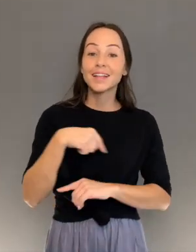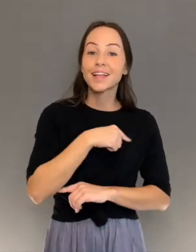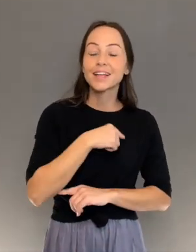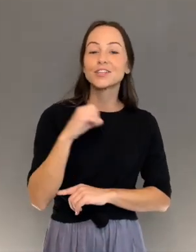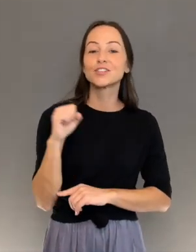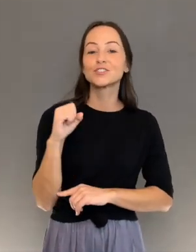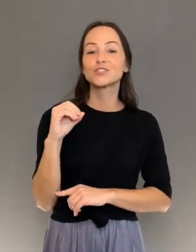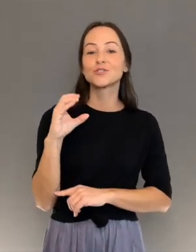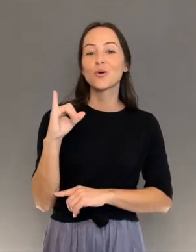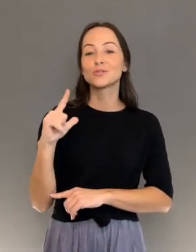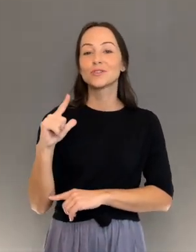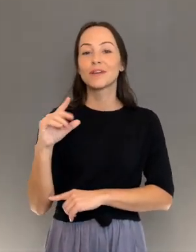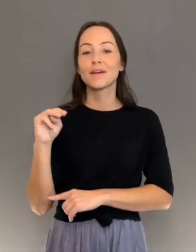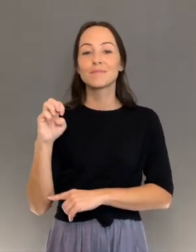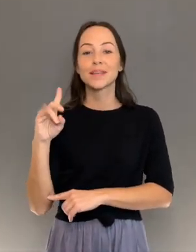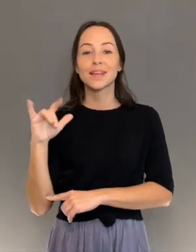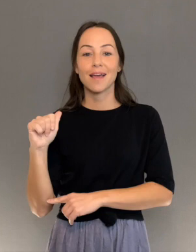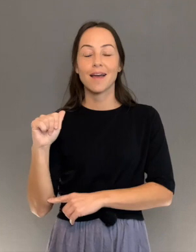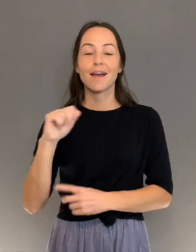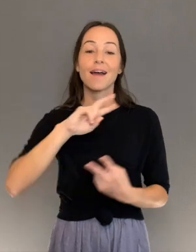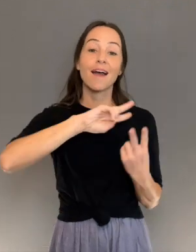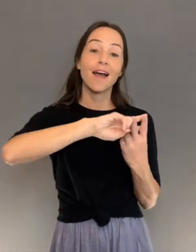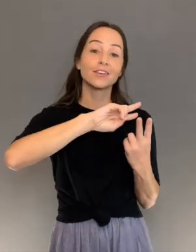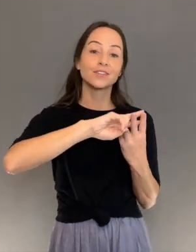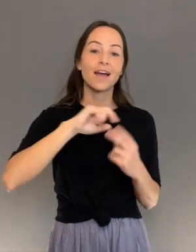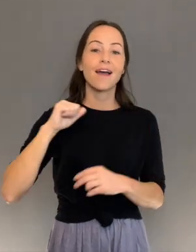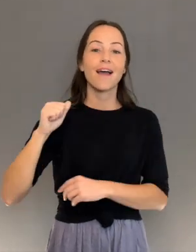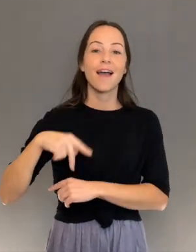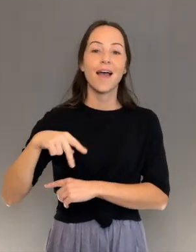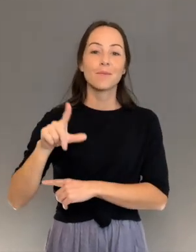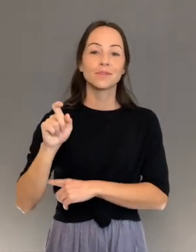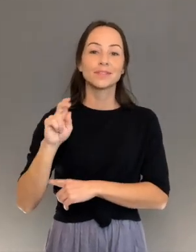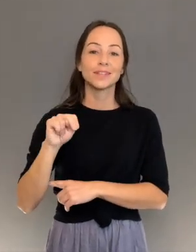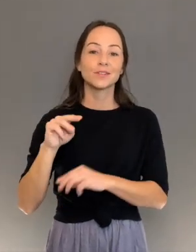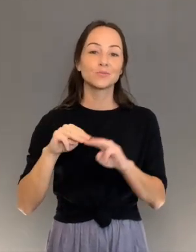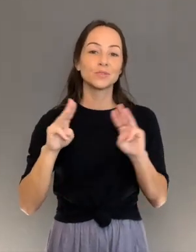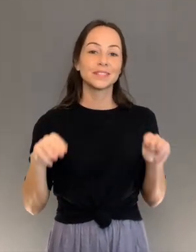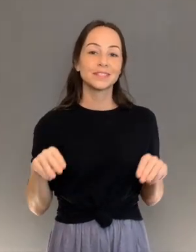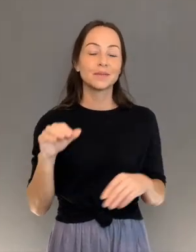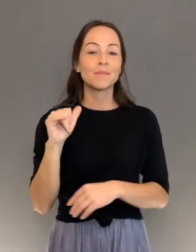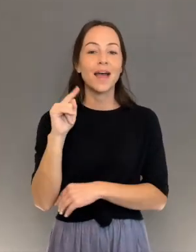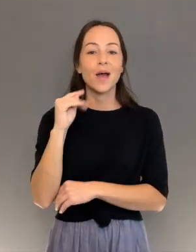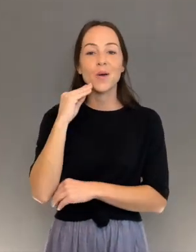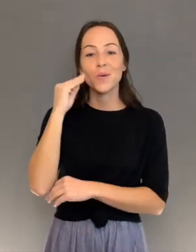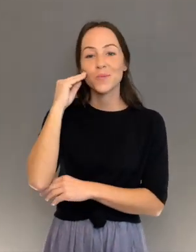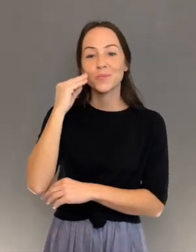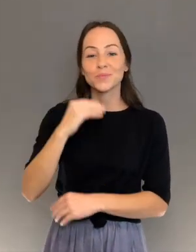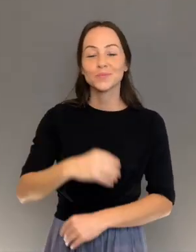Follow us on social media, #AppletonMuseumAtHome.